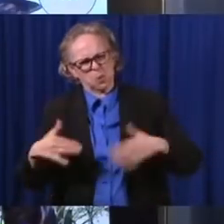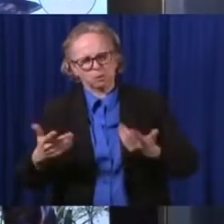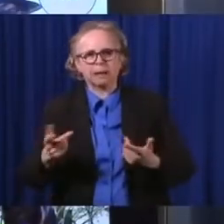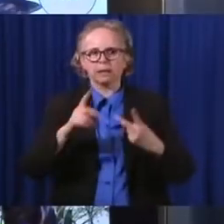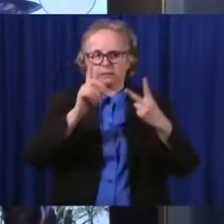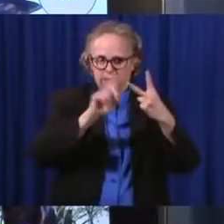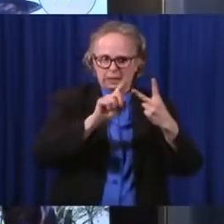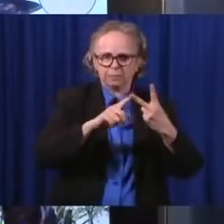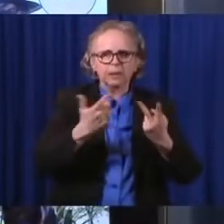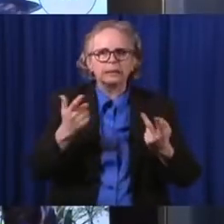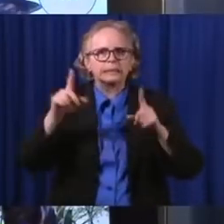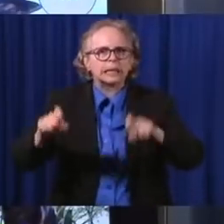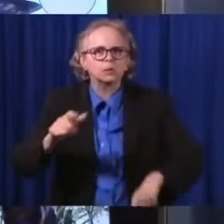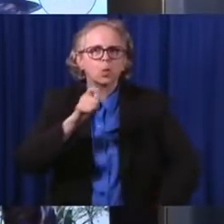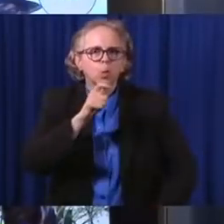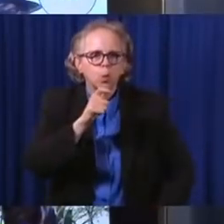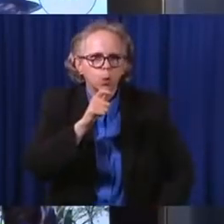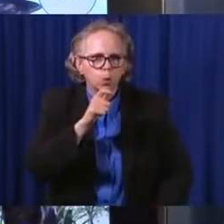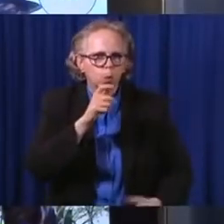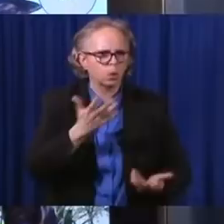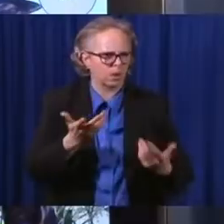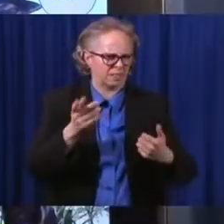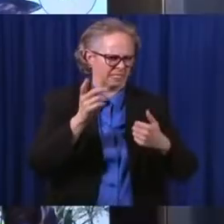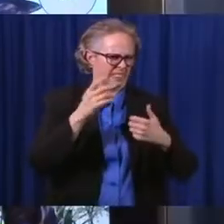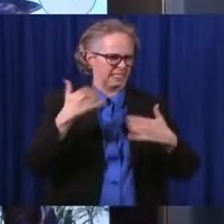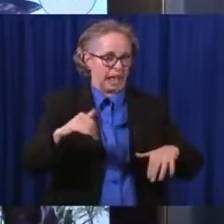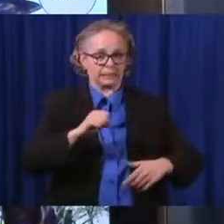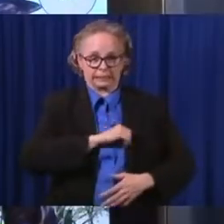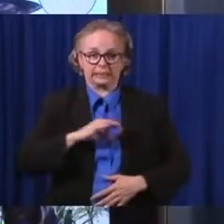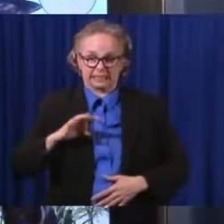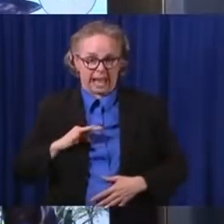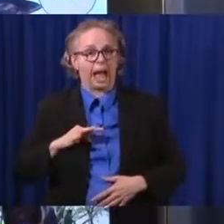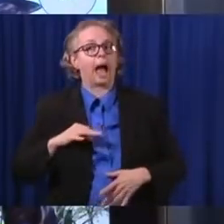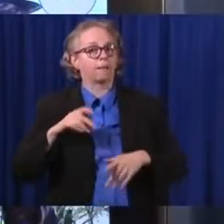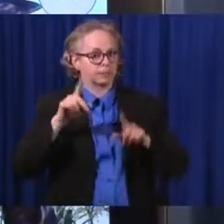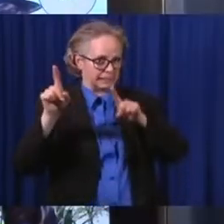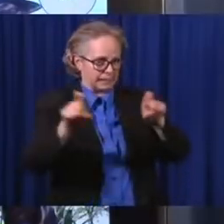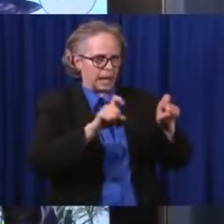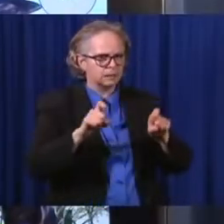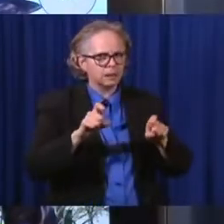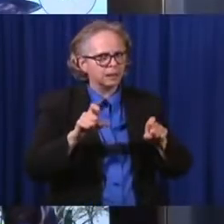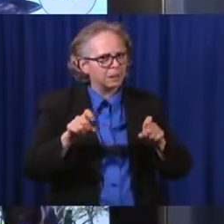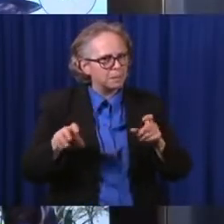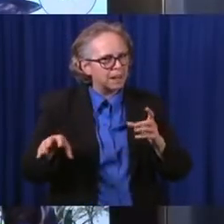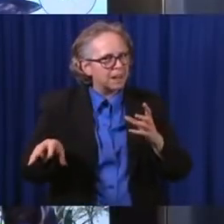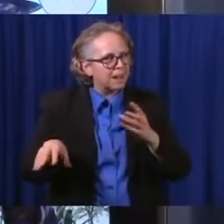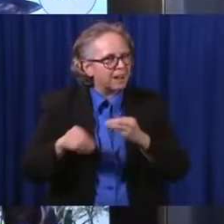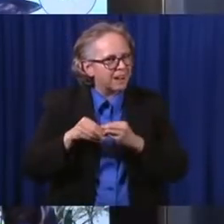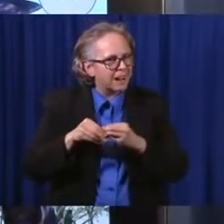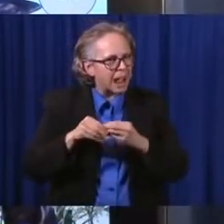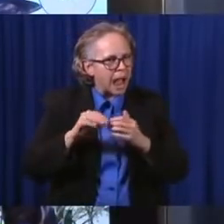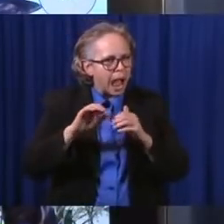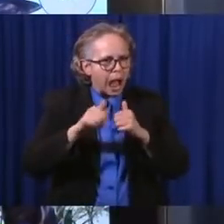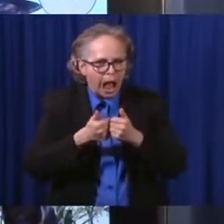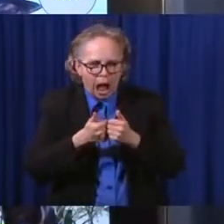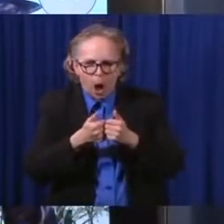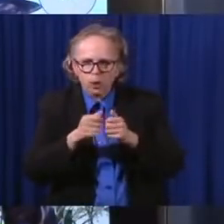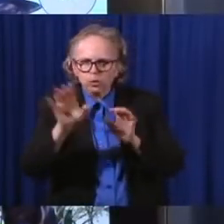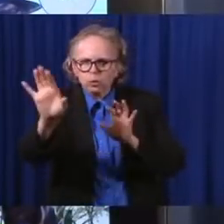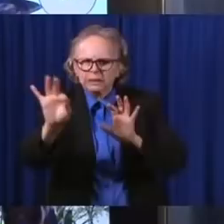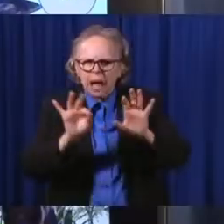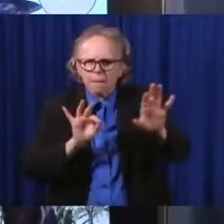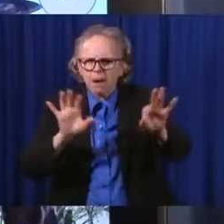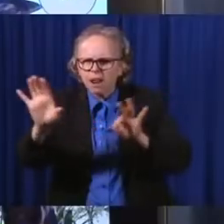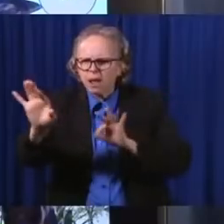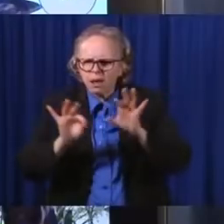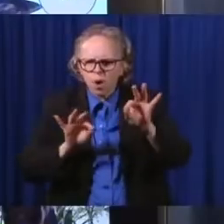that we're going to do all this staff. That's a given. But also, what's the strategy for sampling inside the nursing homes so we get the best clinical